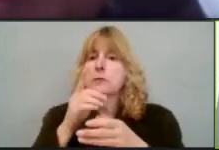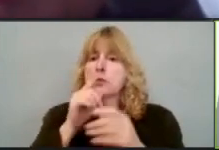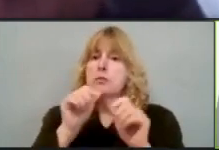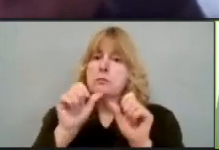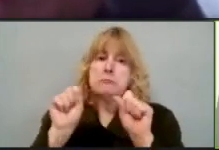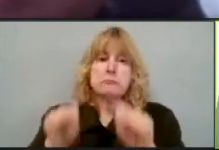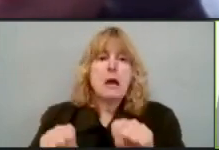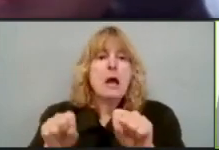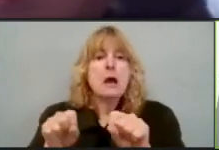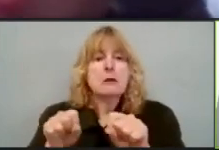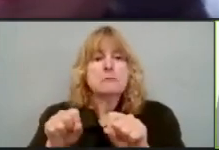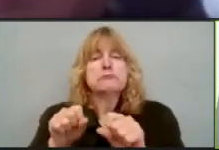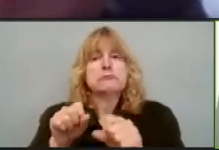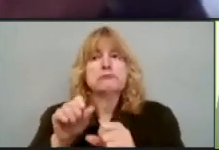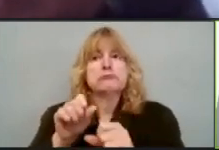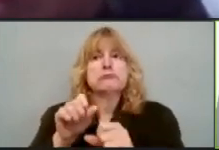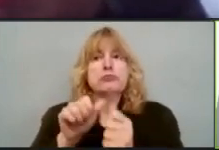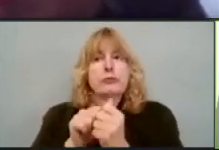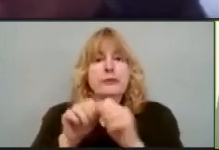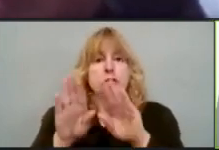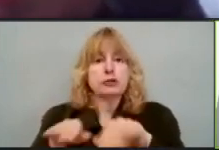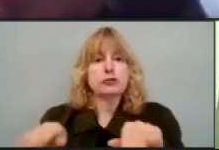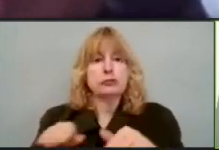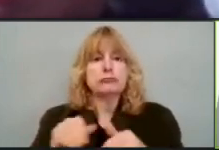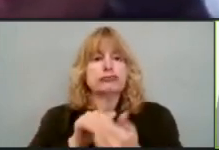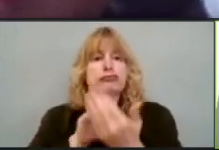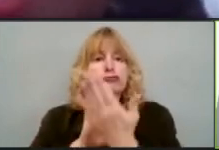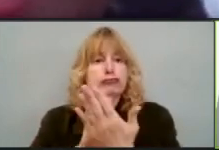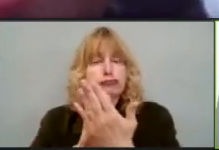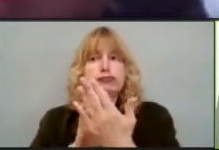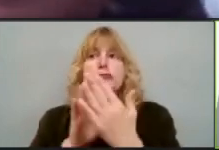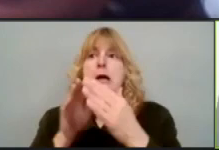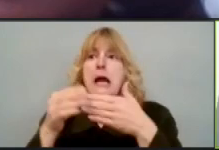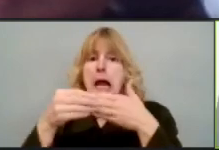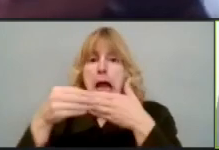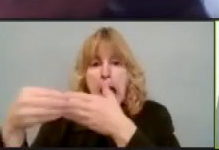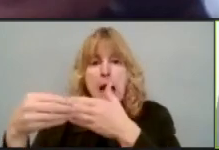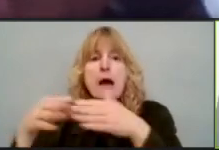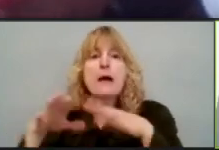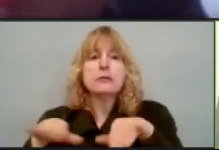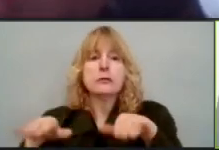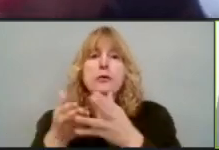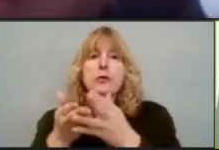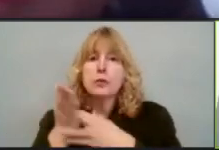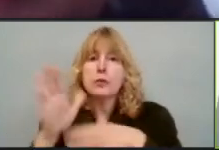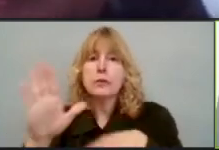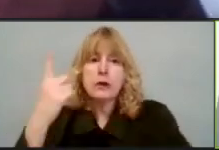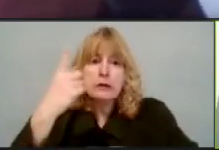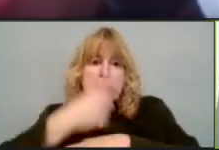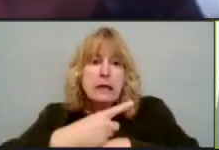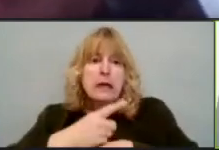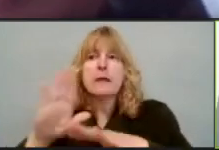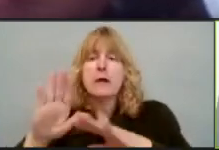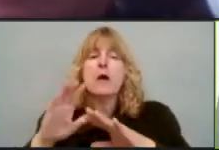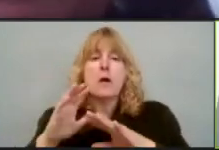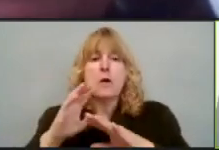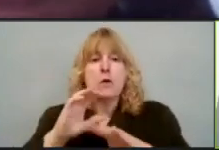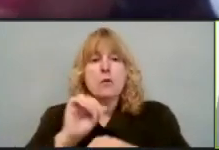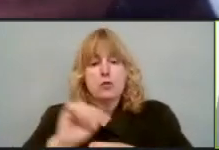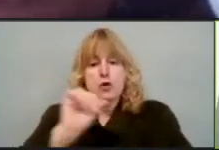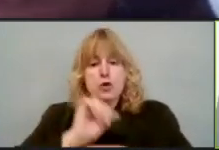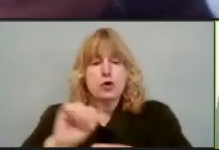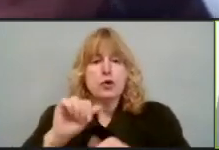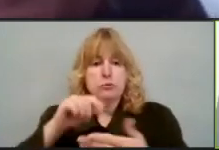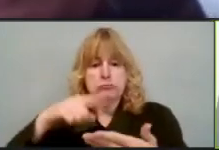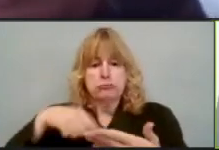to be in front of children, guiding them through their day and their coursework, because they do follow their same